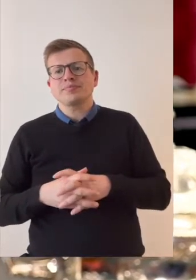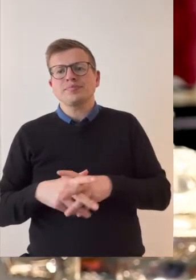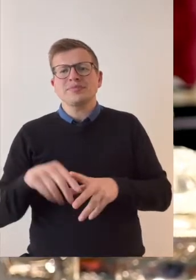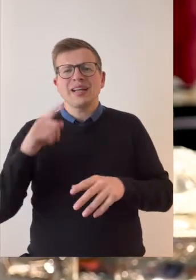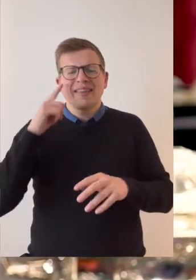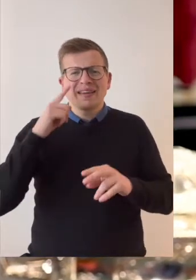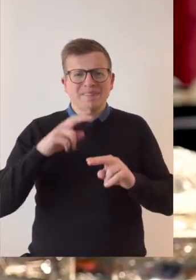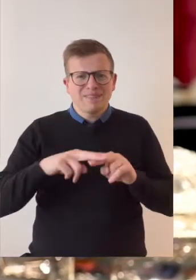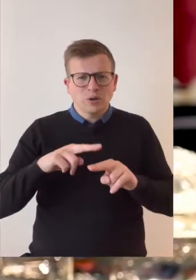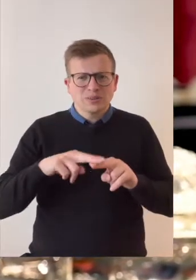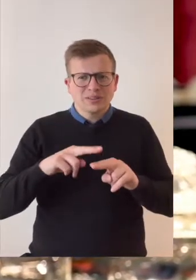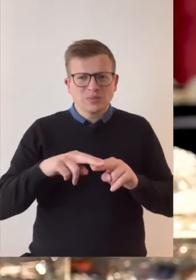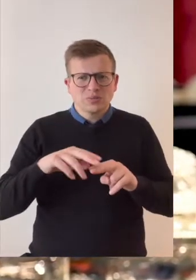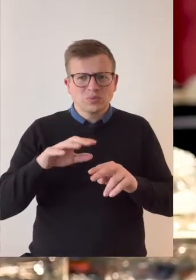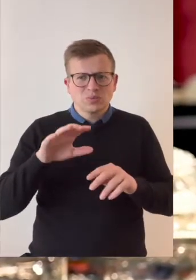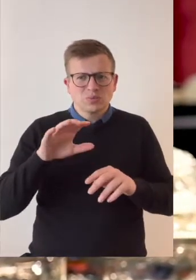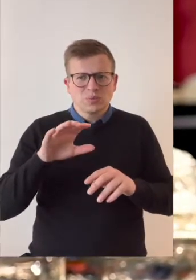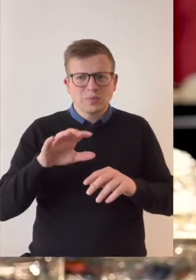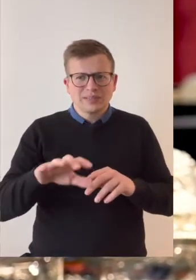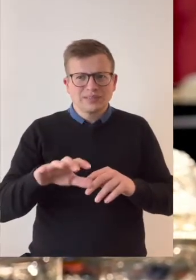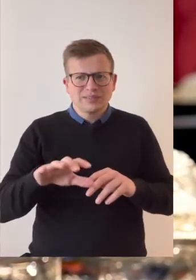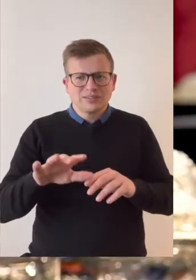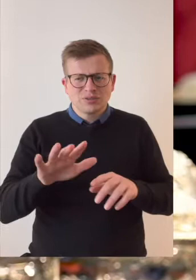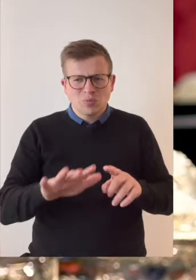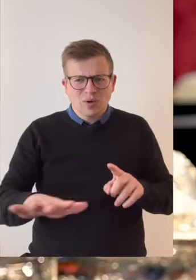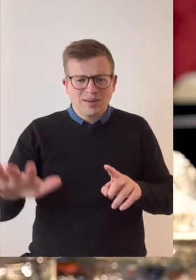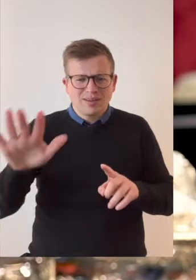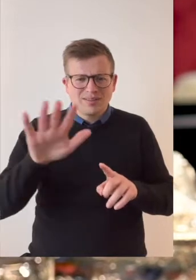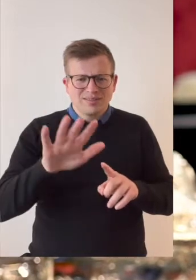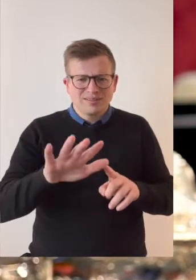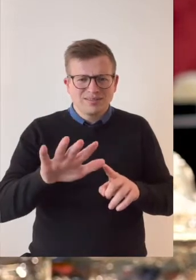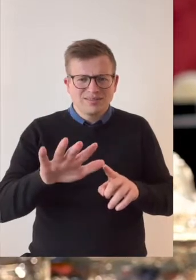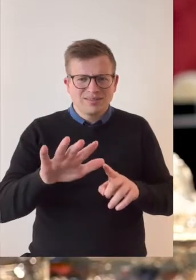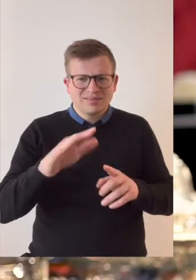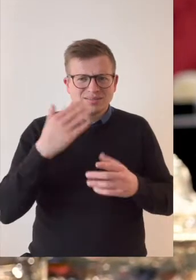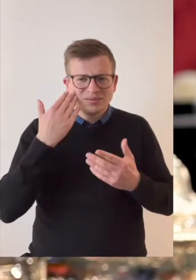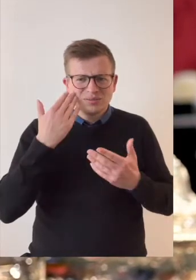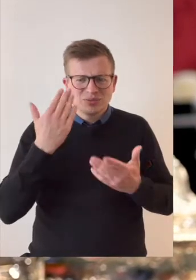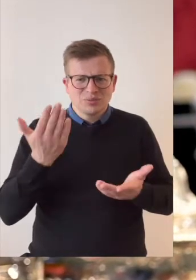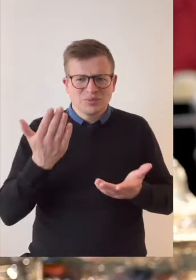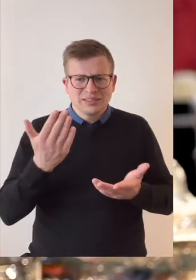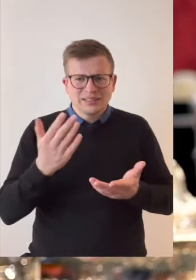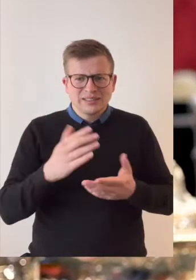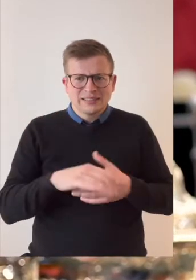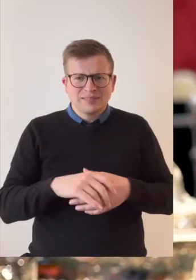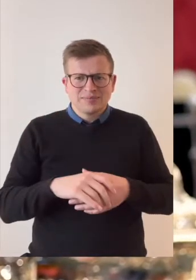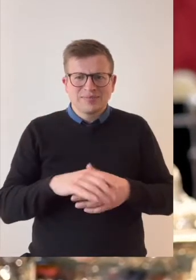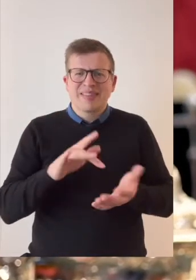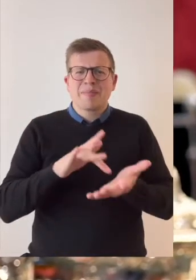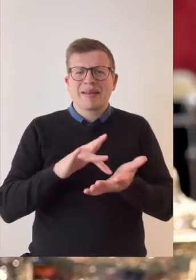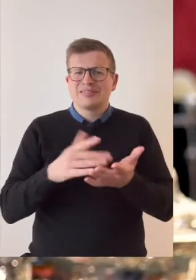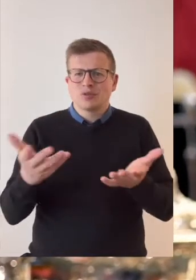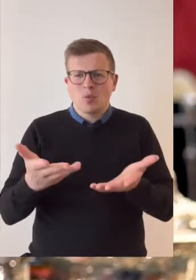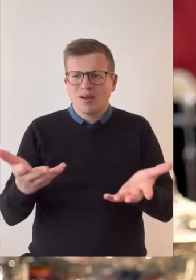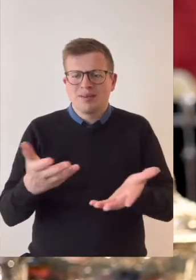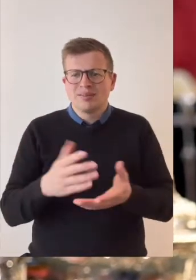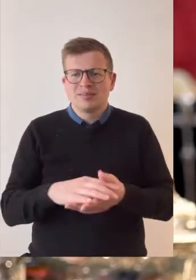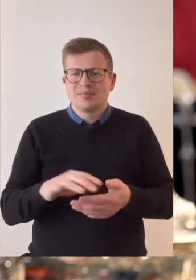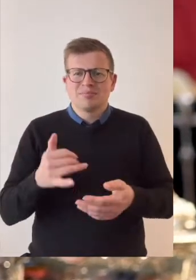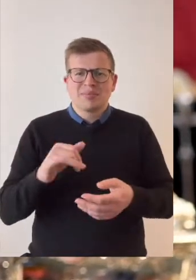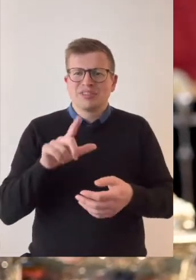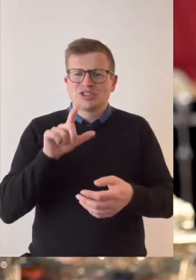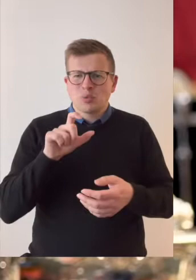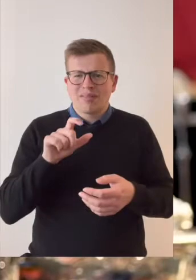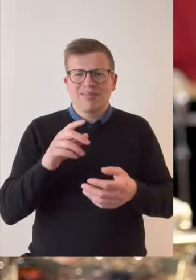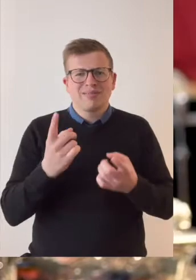I think Foden's were placed somewhere, I definitely don't know, in the middle somewhere,